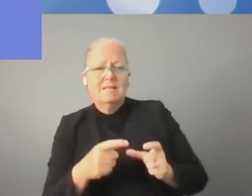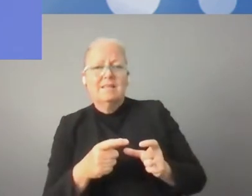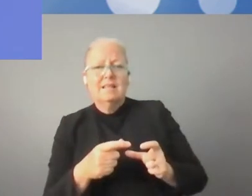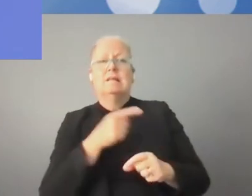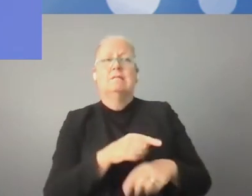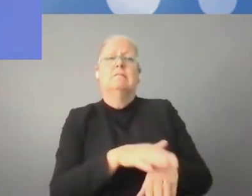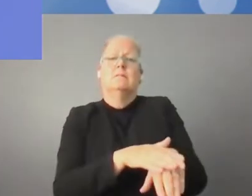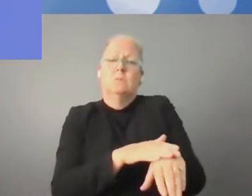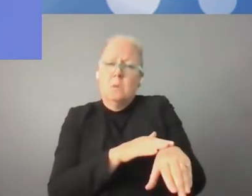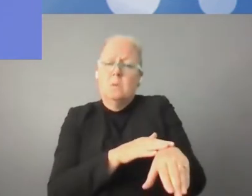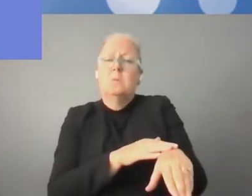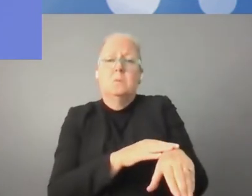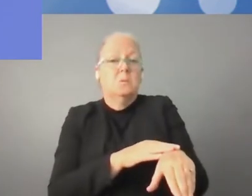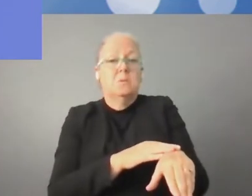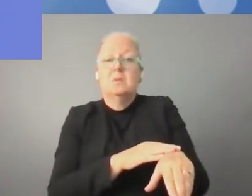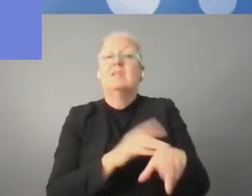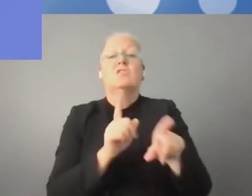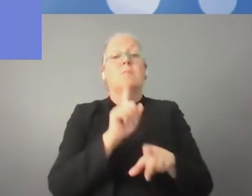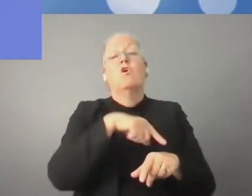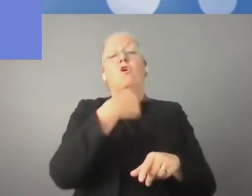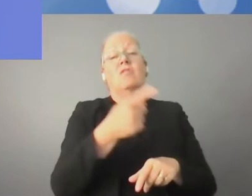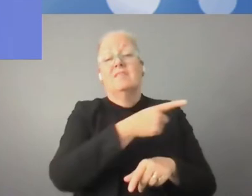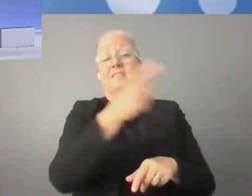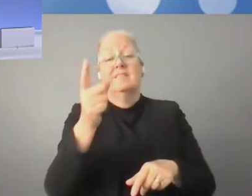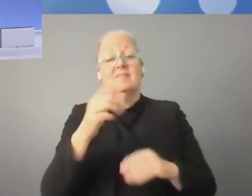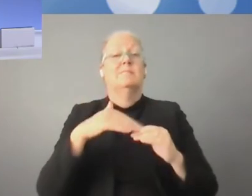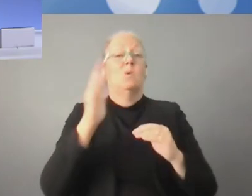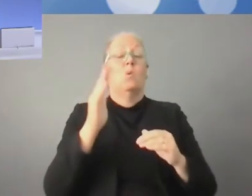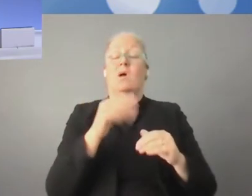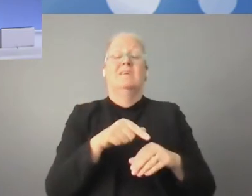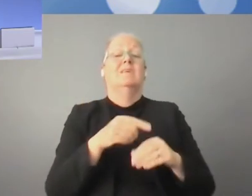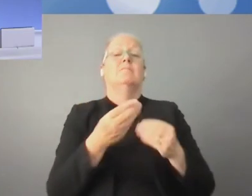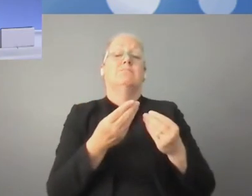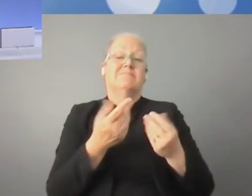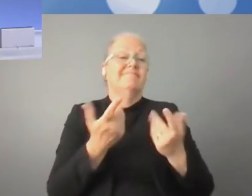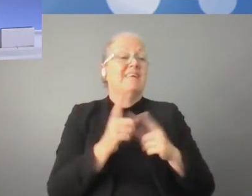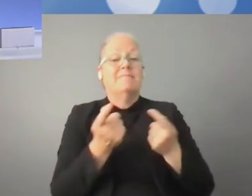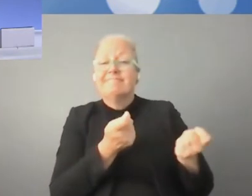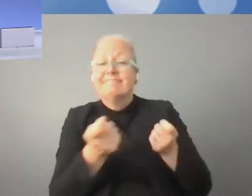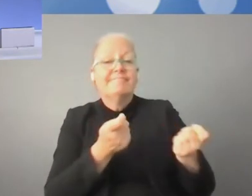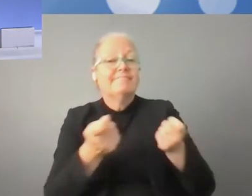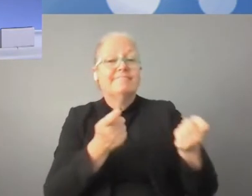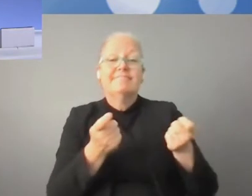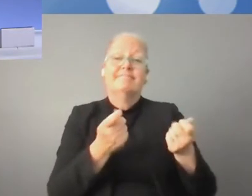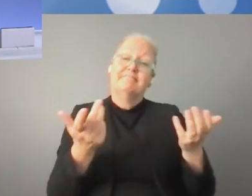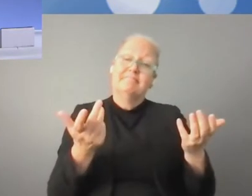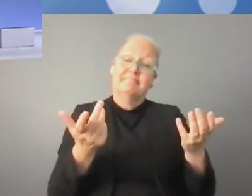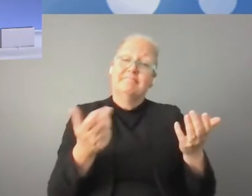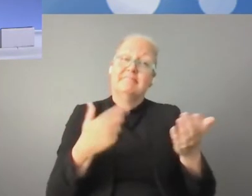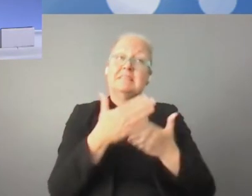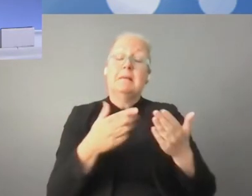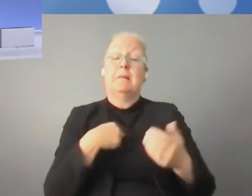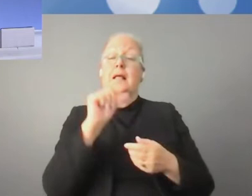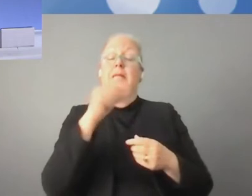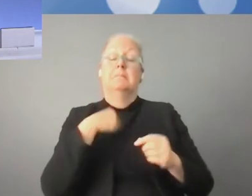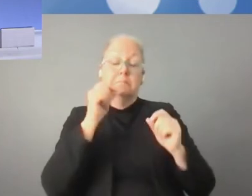in many countries they are much slower than administration which is a little bit sometimes surprising having said that